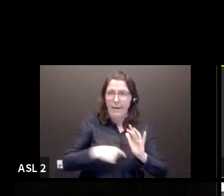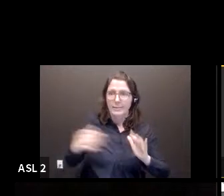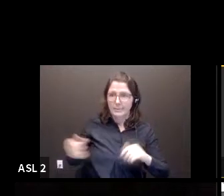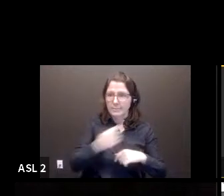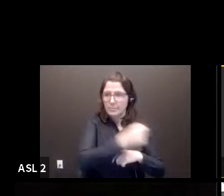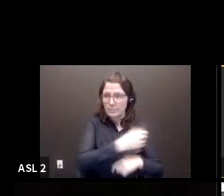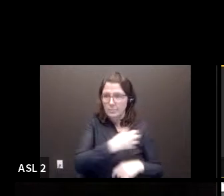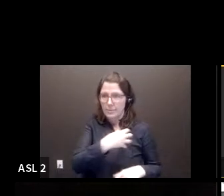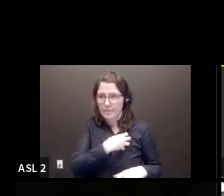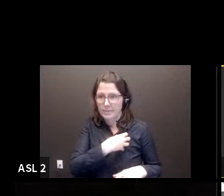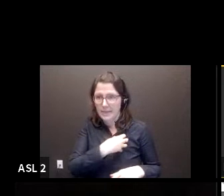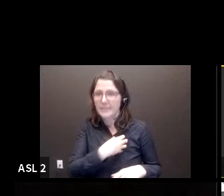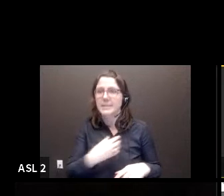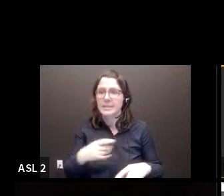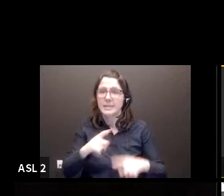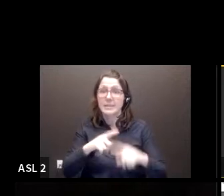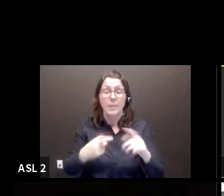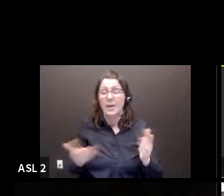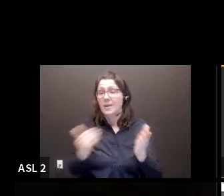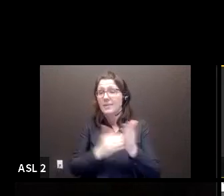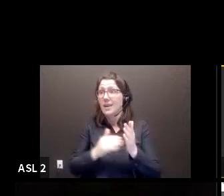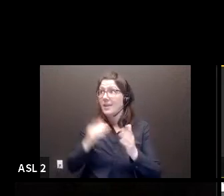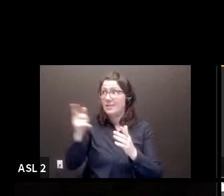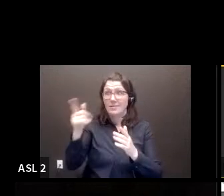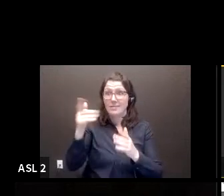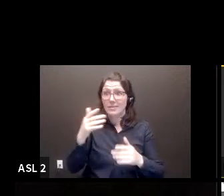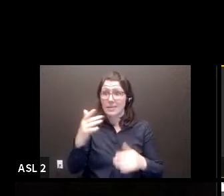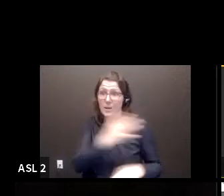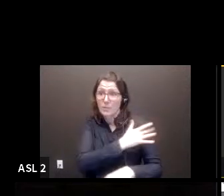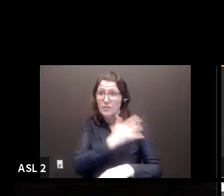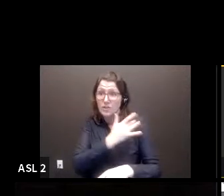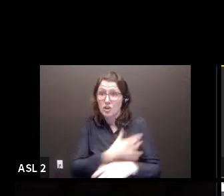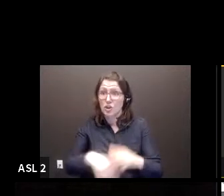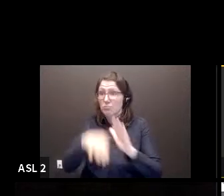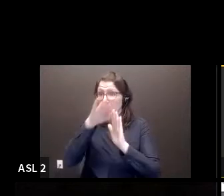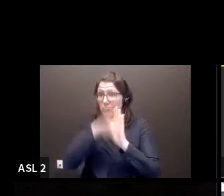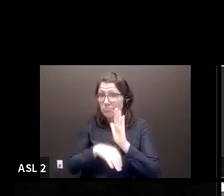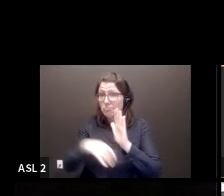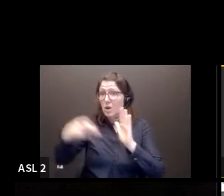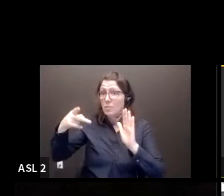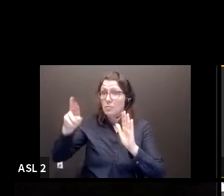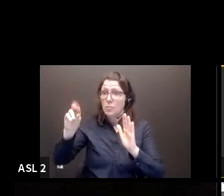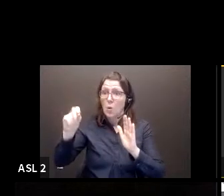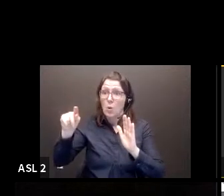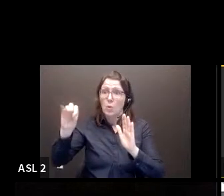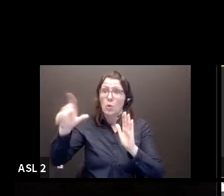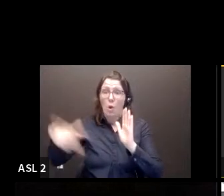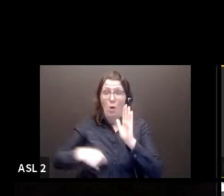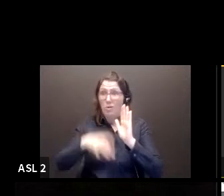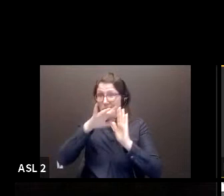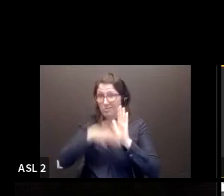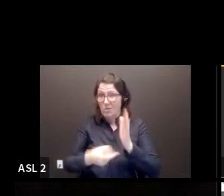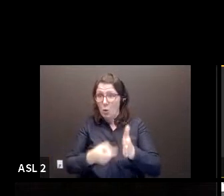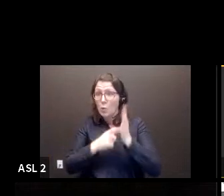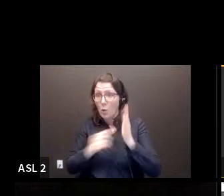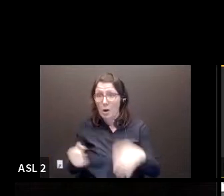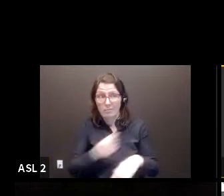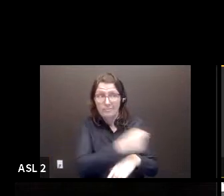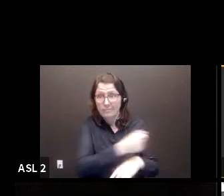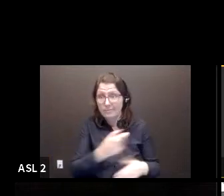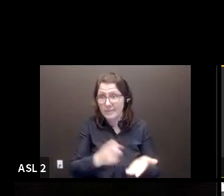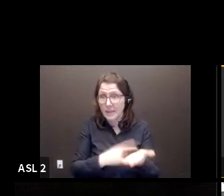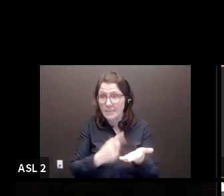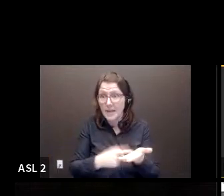type of things that are listed in those protocols um as well as you're not talking about i know uh counselor meehan had a particular problem around traffic safety around